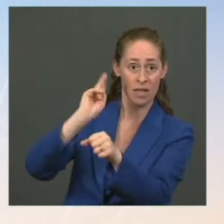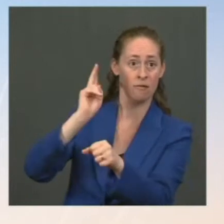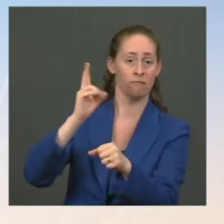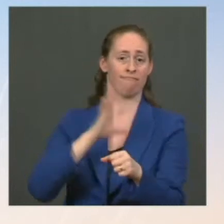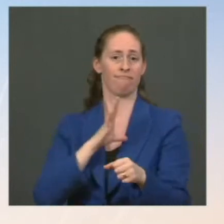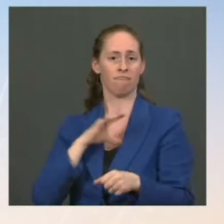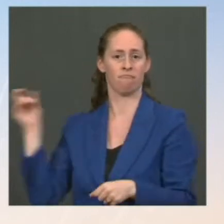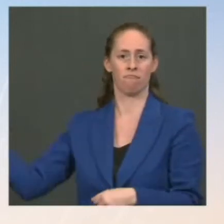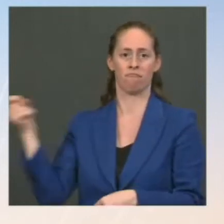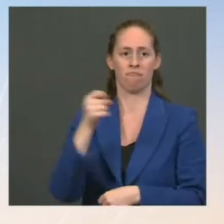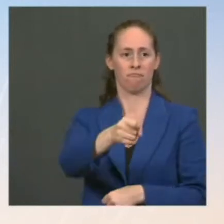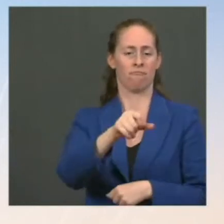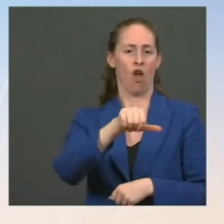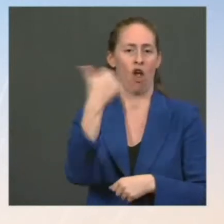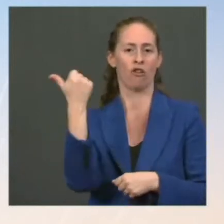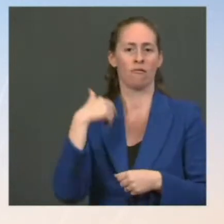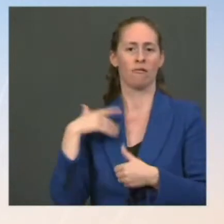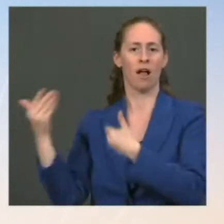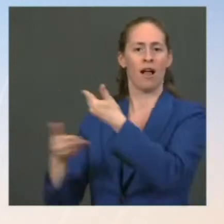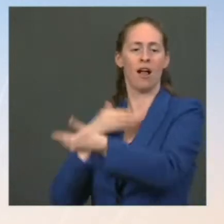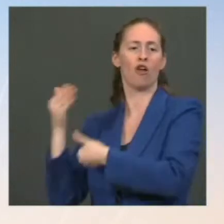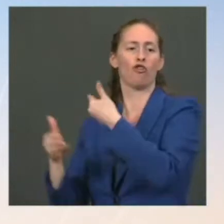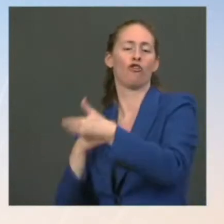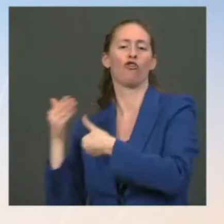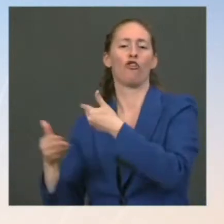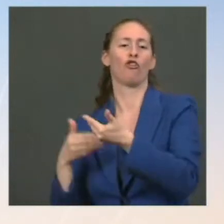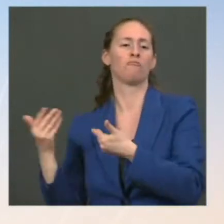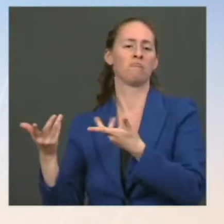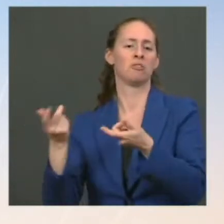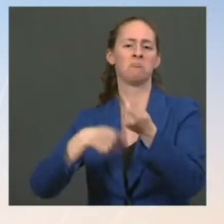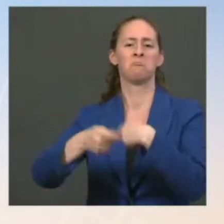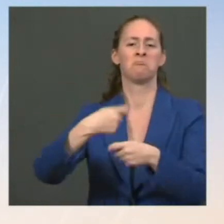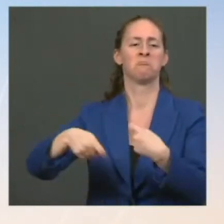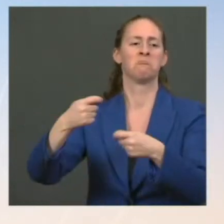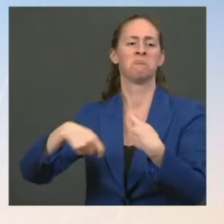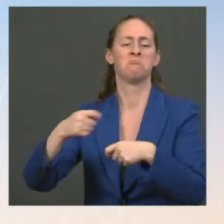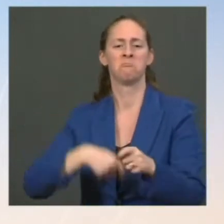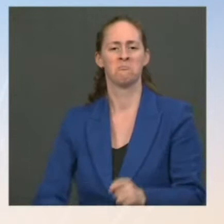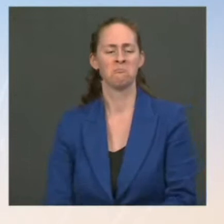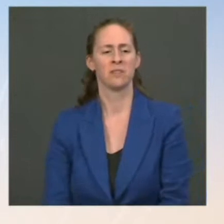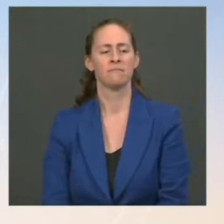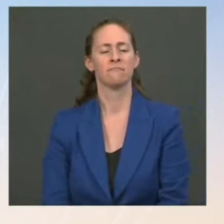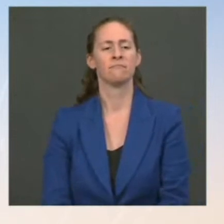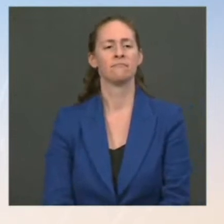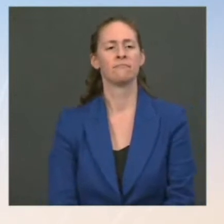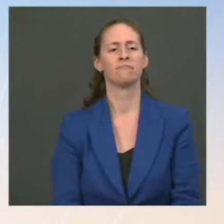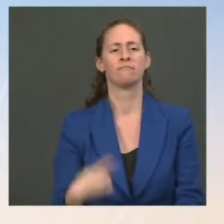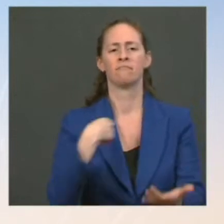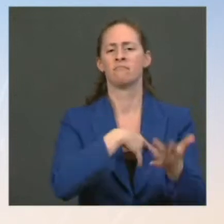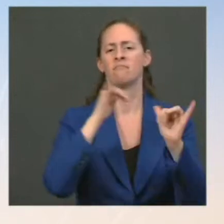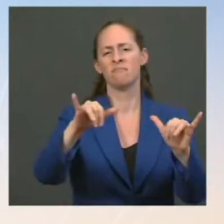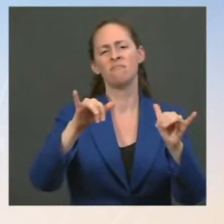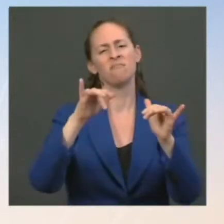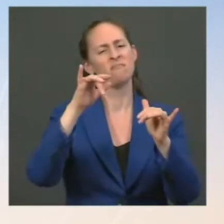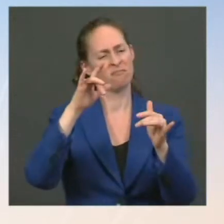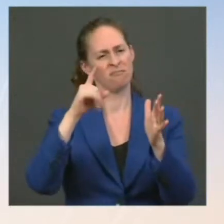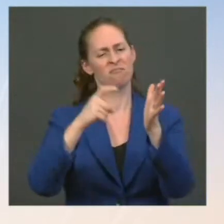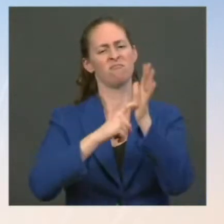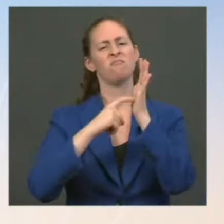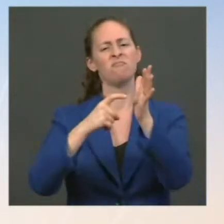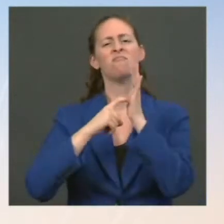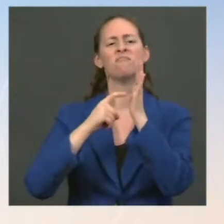steps that they're taking, but we still continue to believe that putting in place these mandates for businesses over